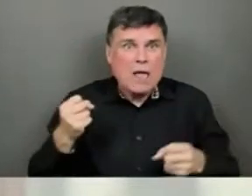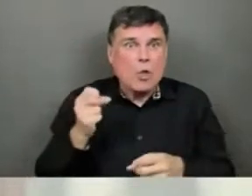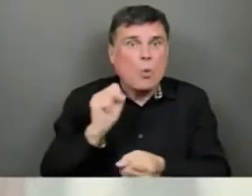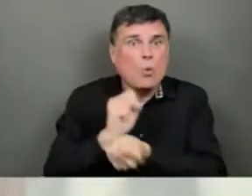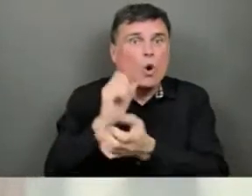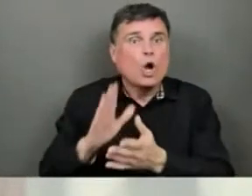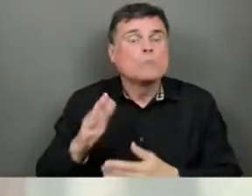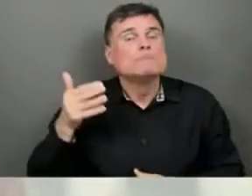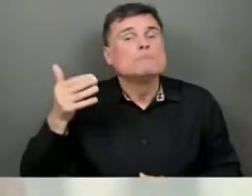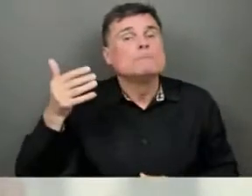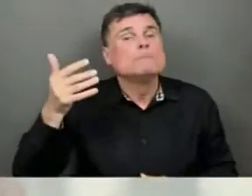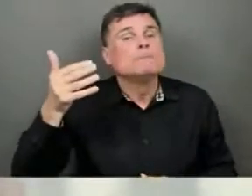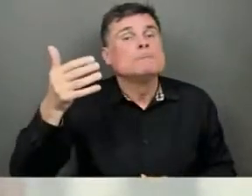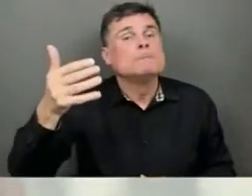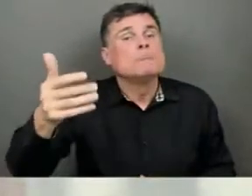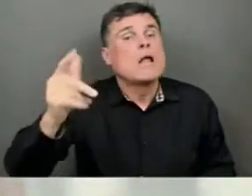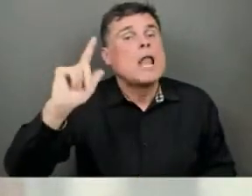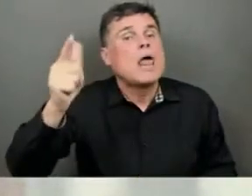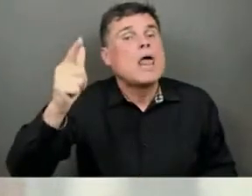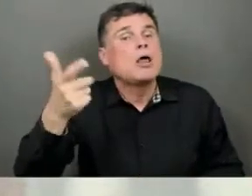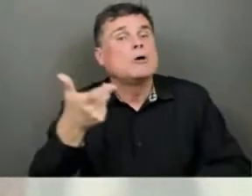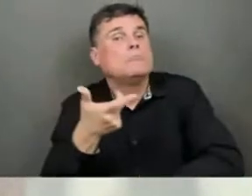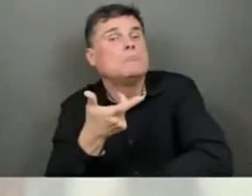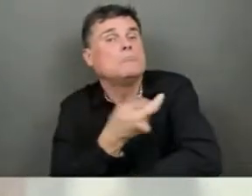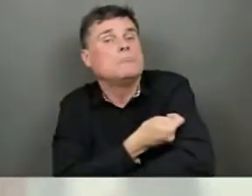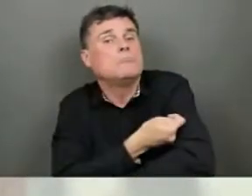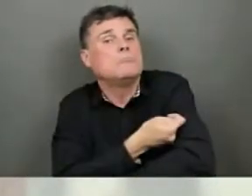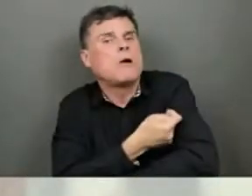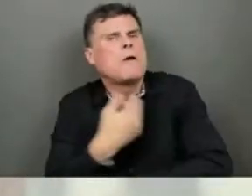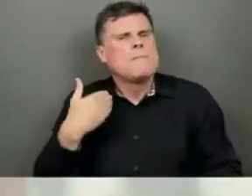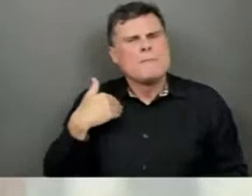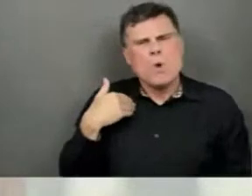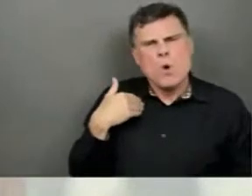understanding was that the sense from you was that it would be permanent,